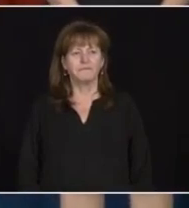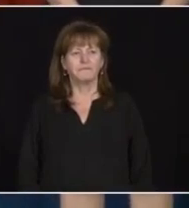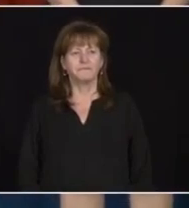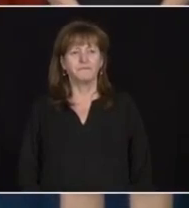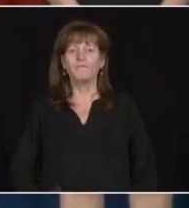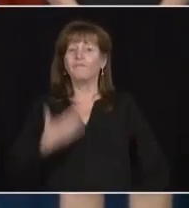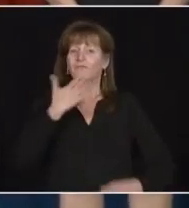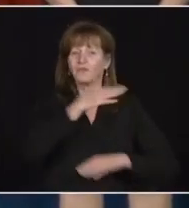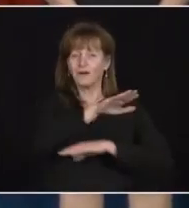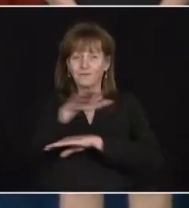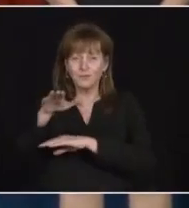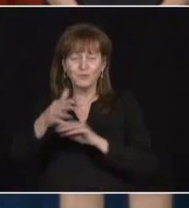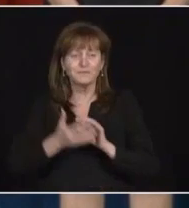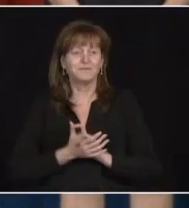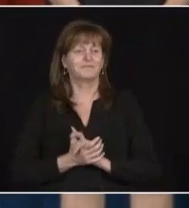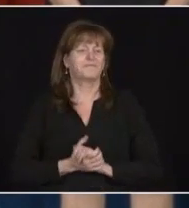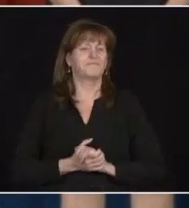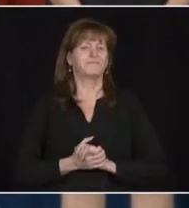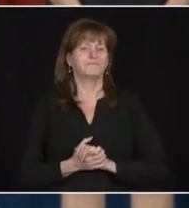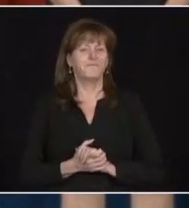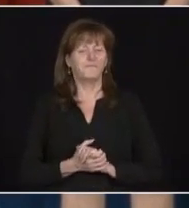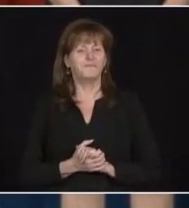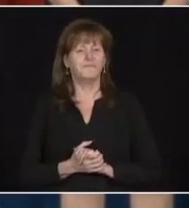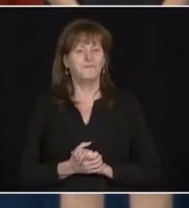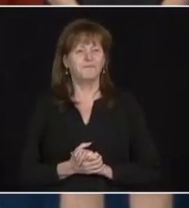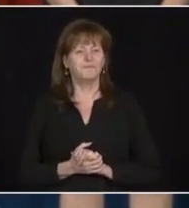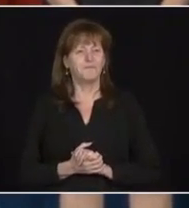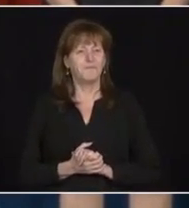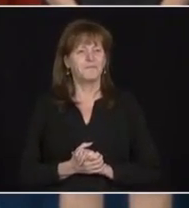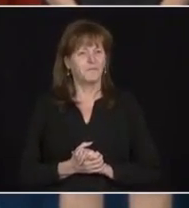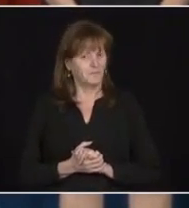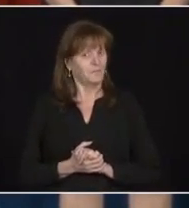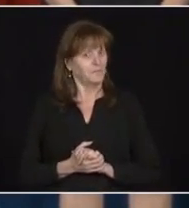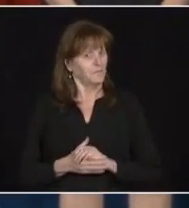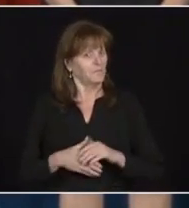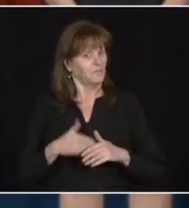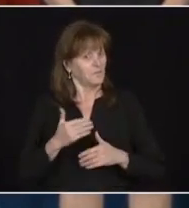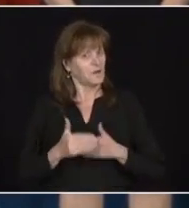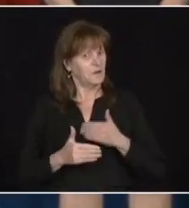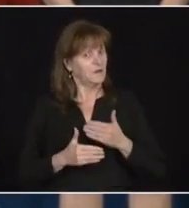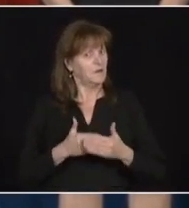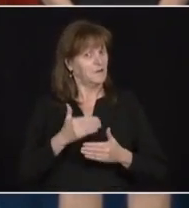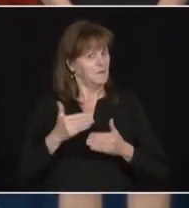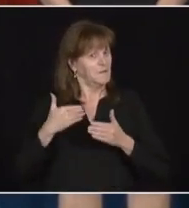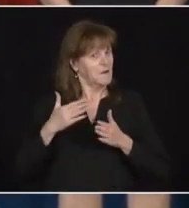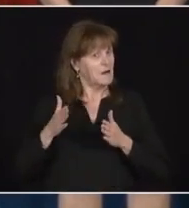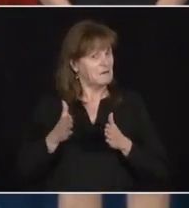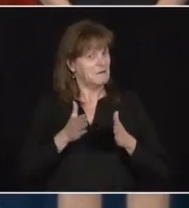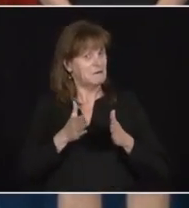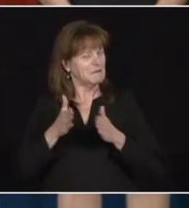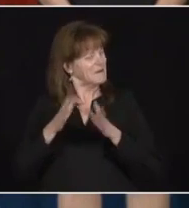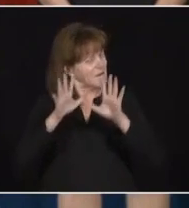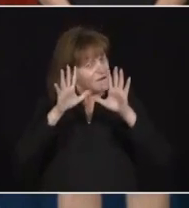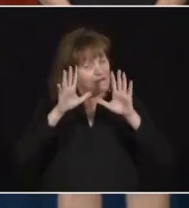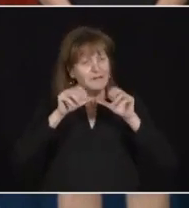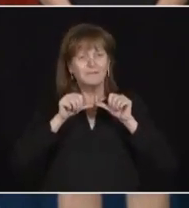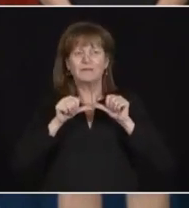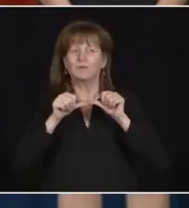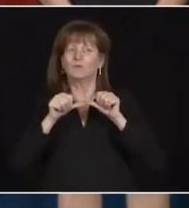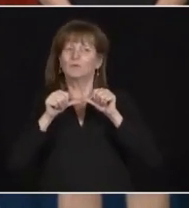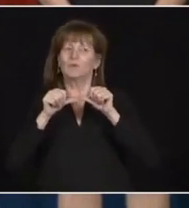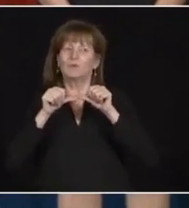Well, good afternoon. We're moving in the right direction, and we need to keep going. And we can't stop